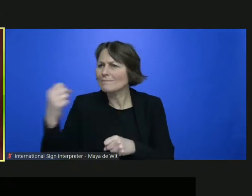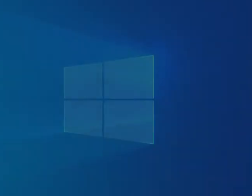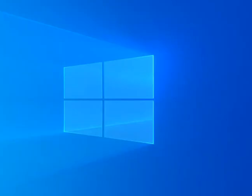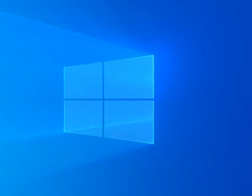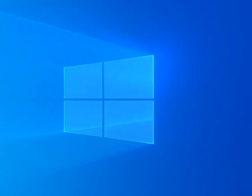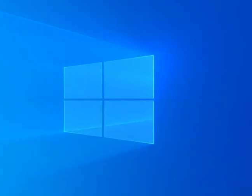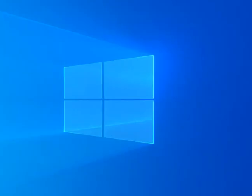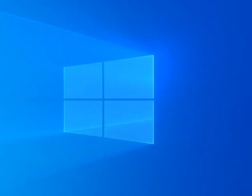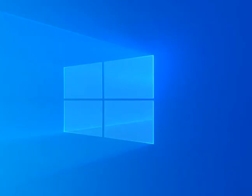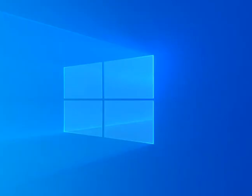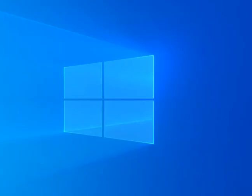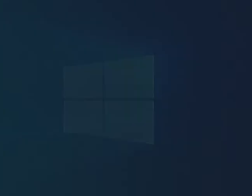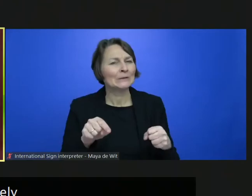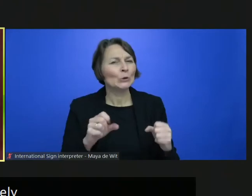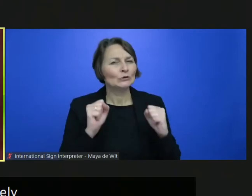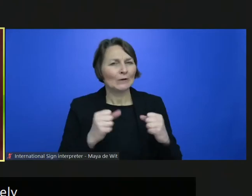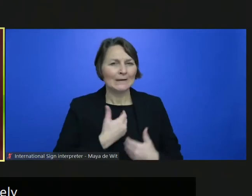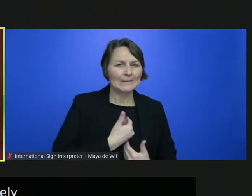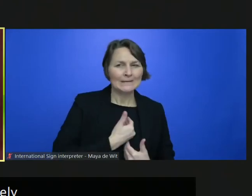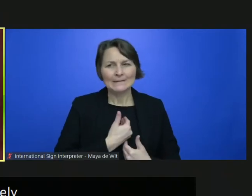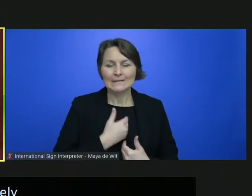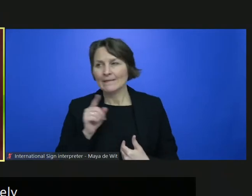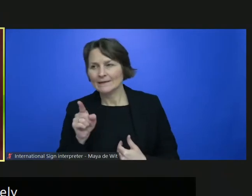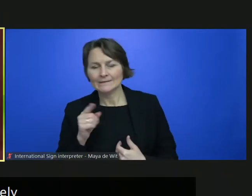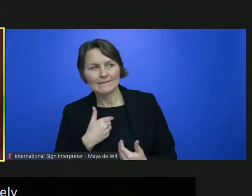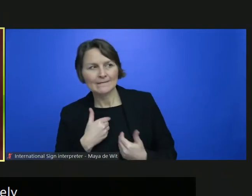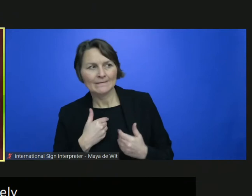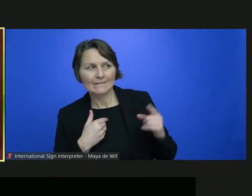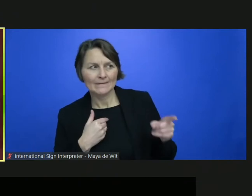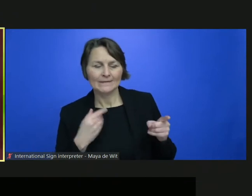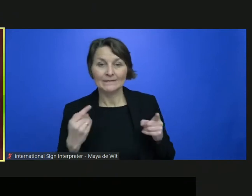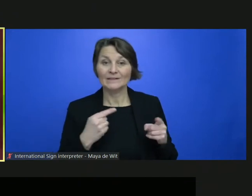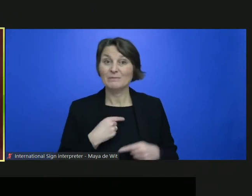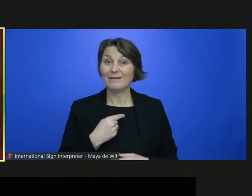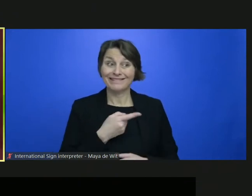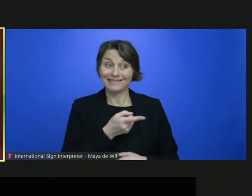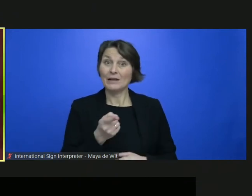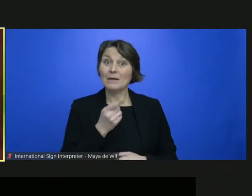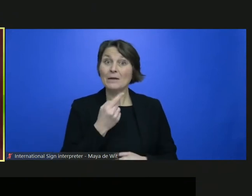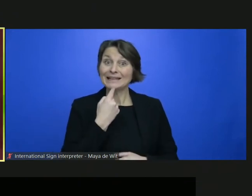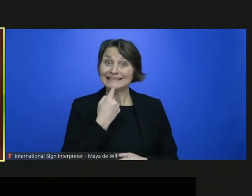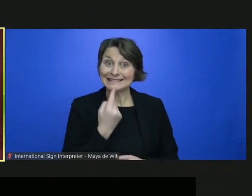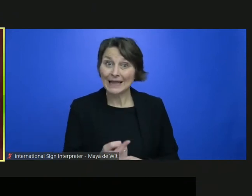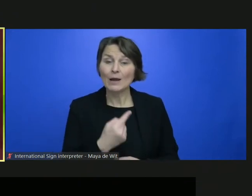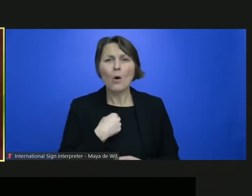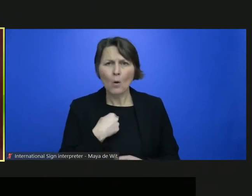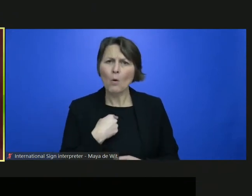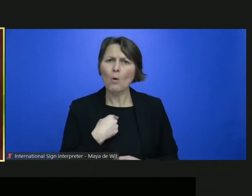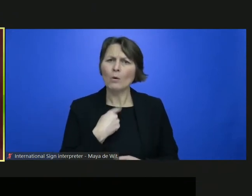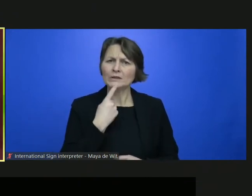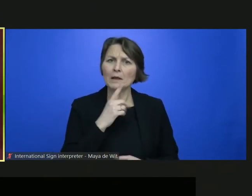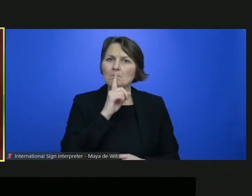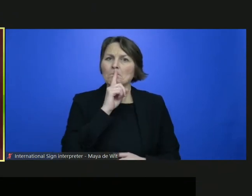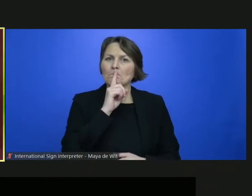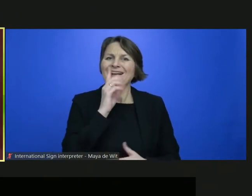AI and ethics debate, none of these individuals were talking about disability bias. They weren't addressing the impact